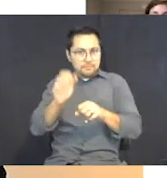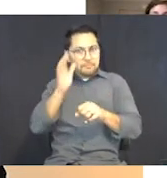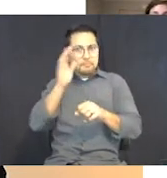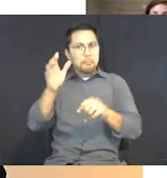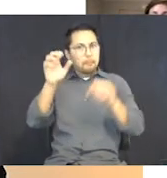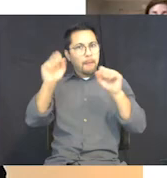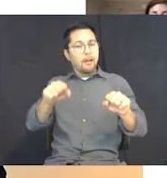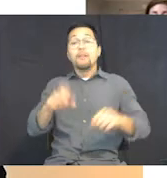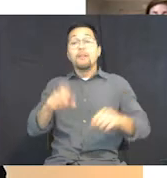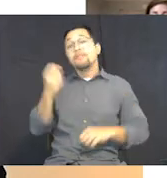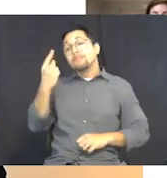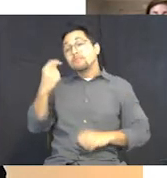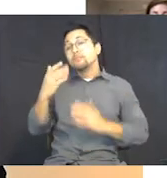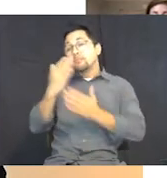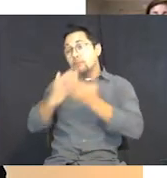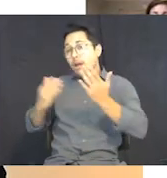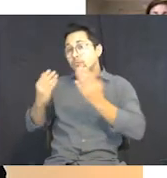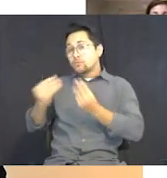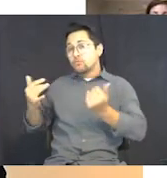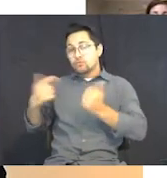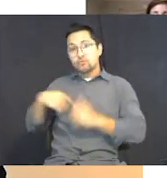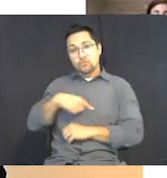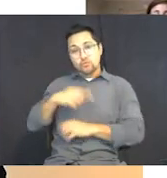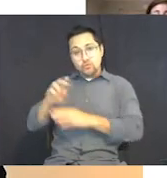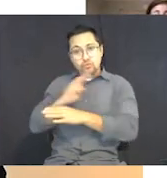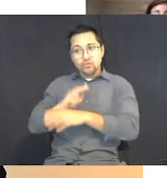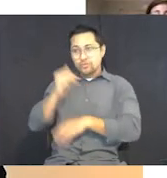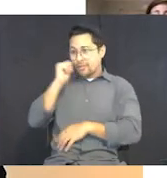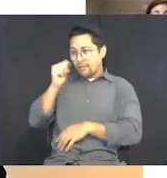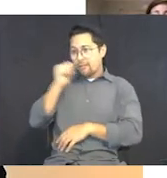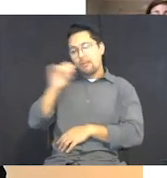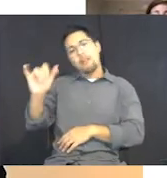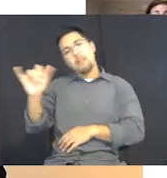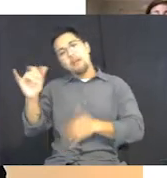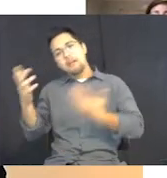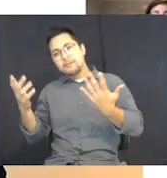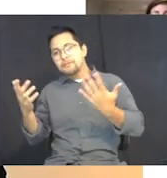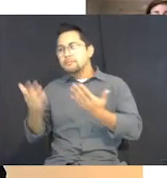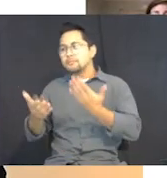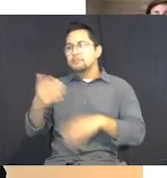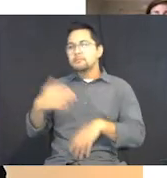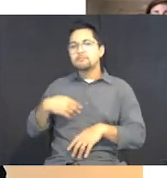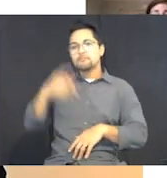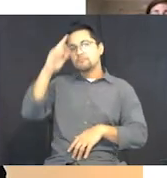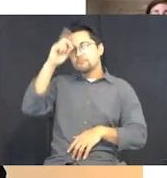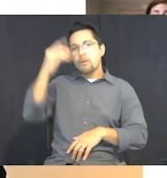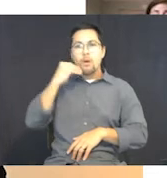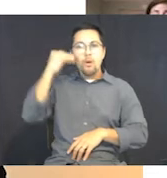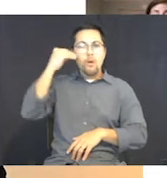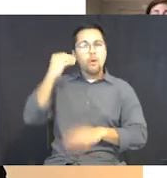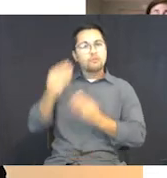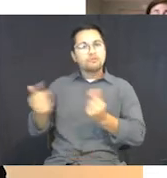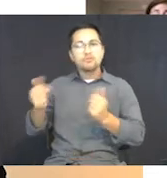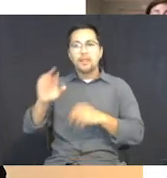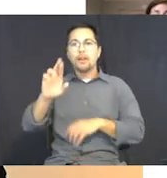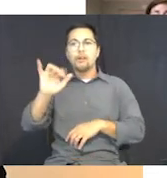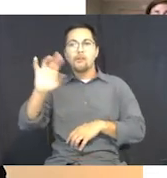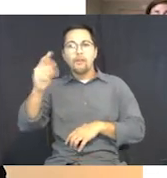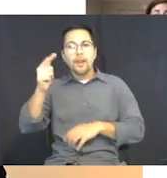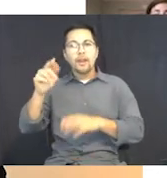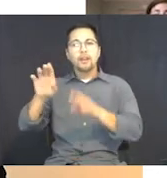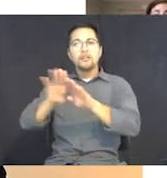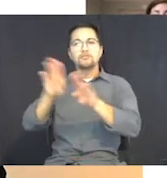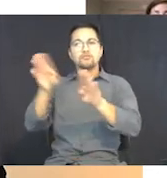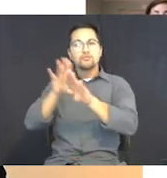as accessible to an individual with a disability, whether that's due to dexterity challenges or say for a